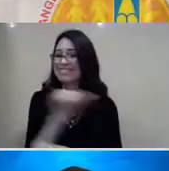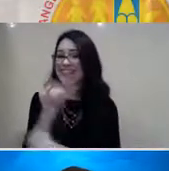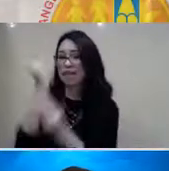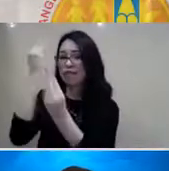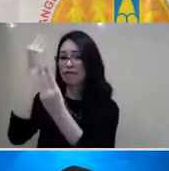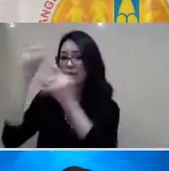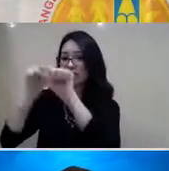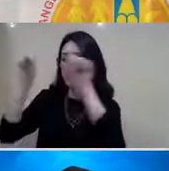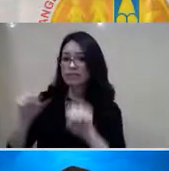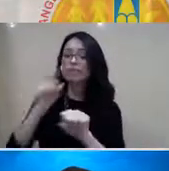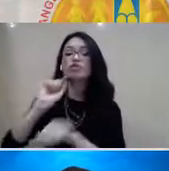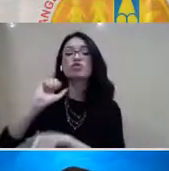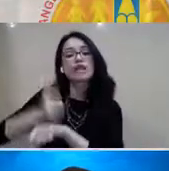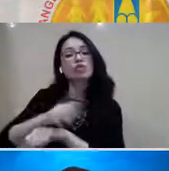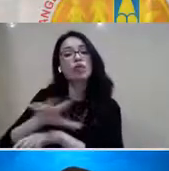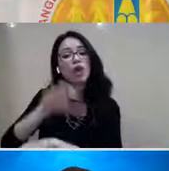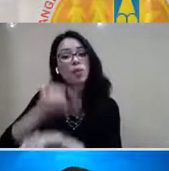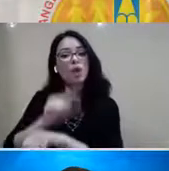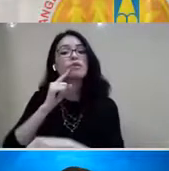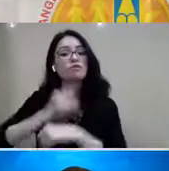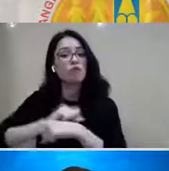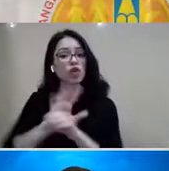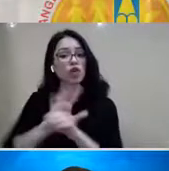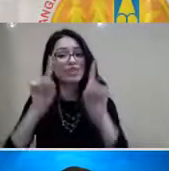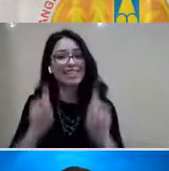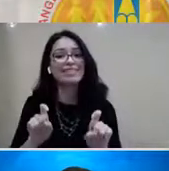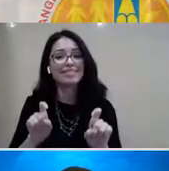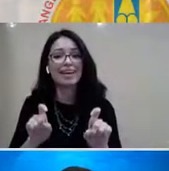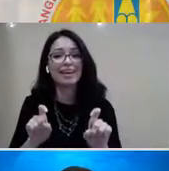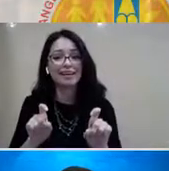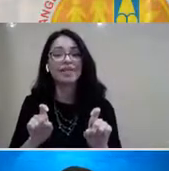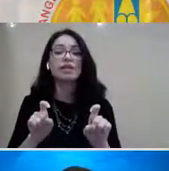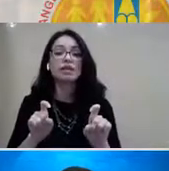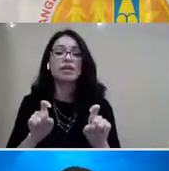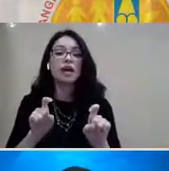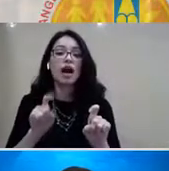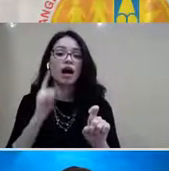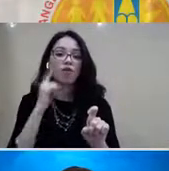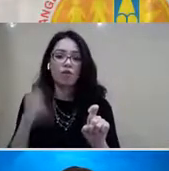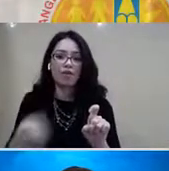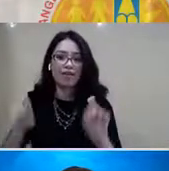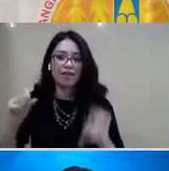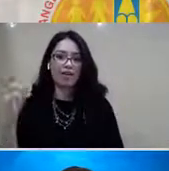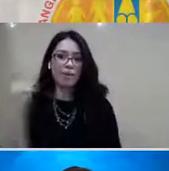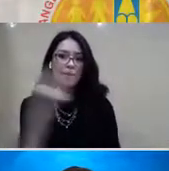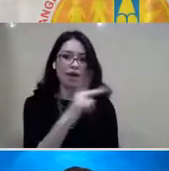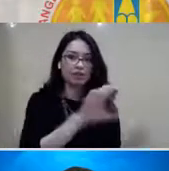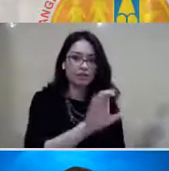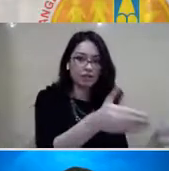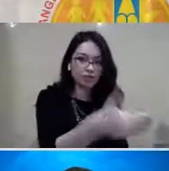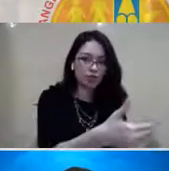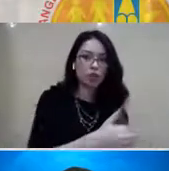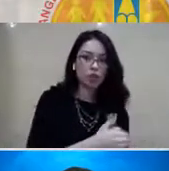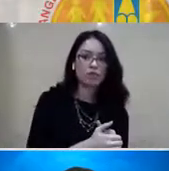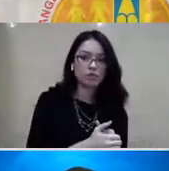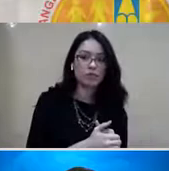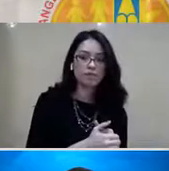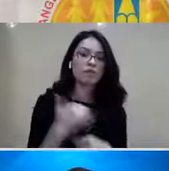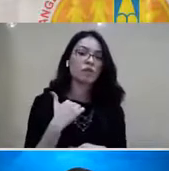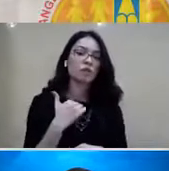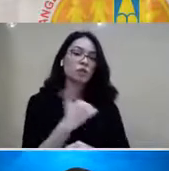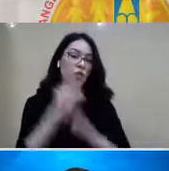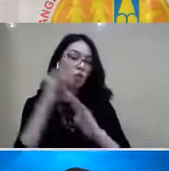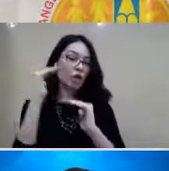appointments that will come with students back to classrooms, and the same information system we can use, we hope, to provide